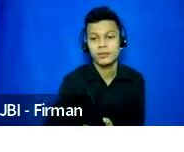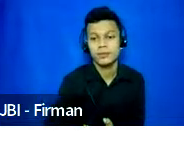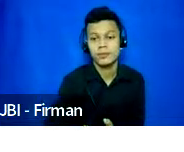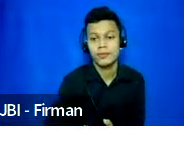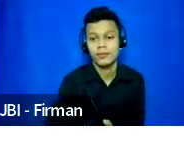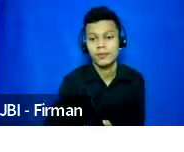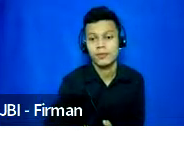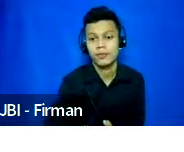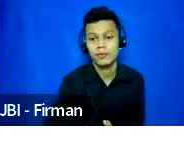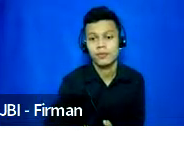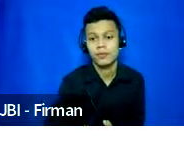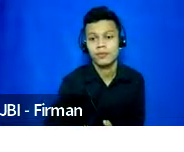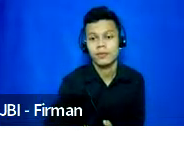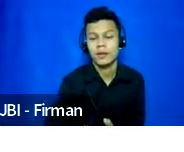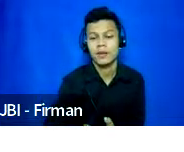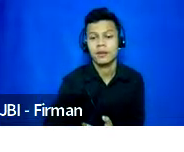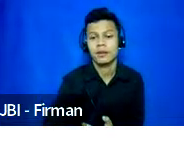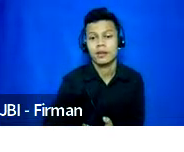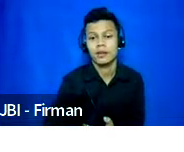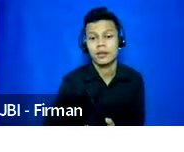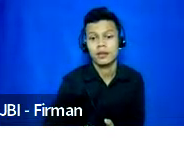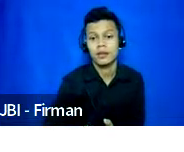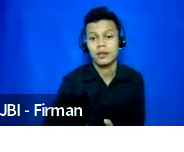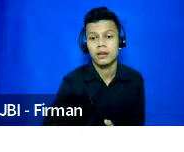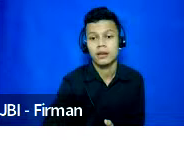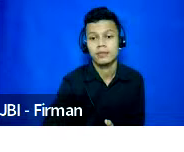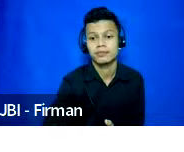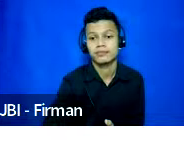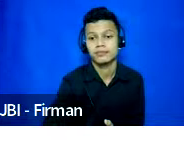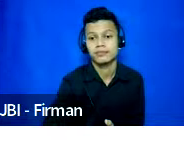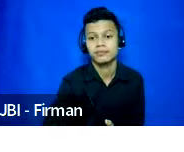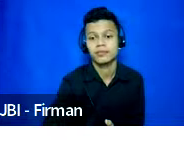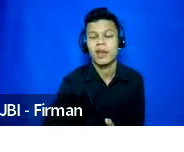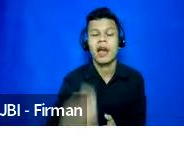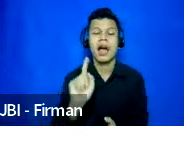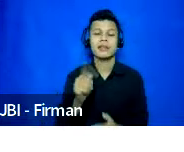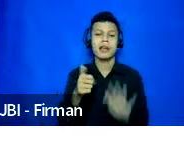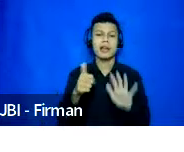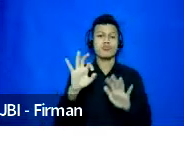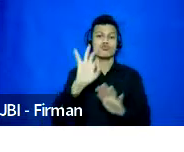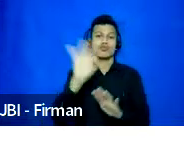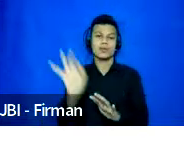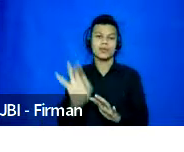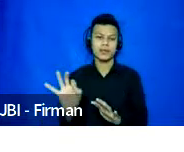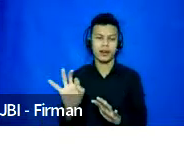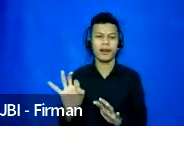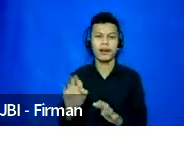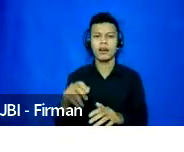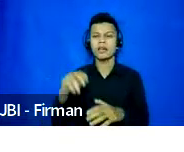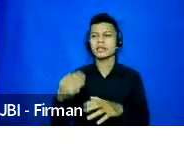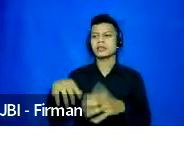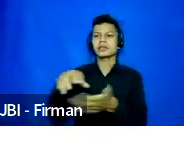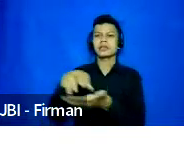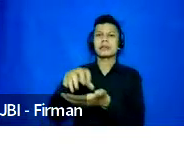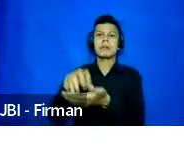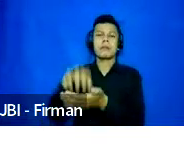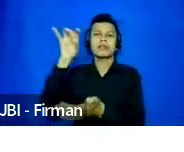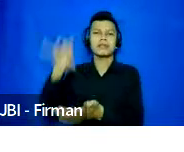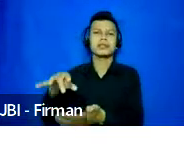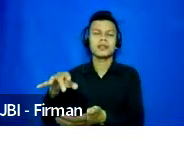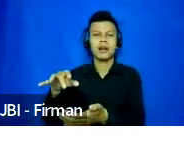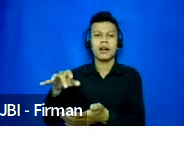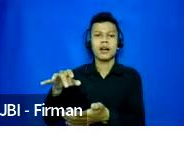60% in rural areas. And so you can see, looking at this chart, some of the very wide disparities in terms